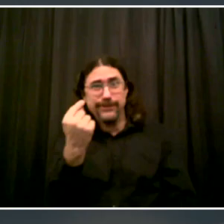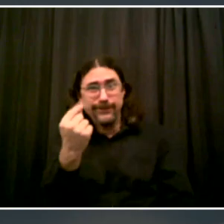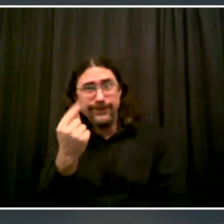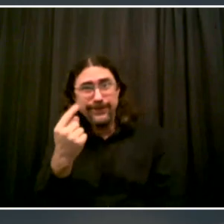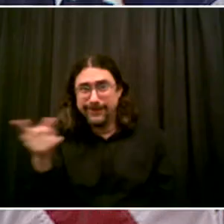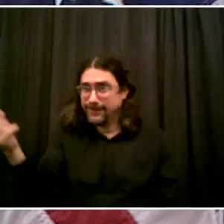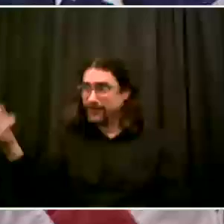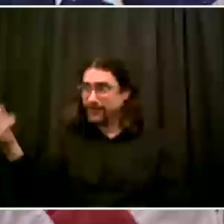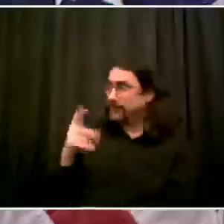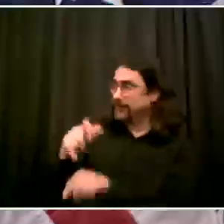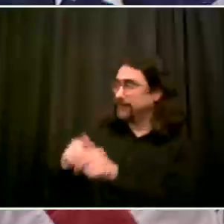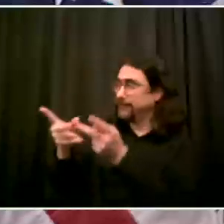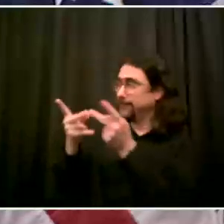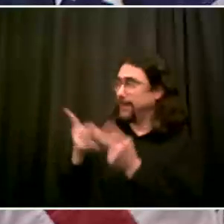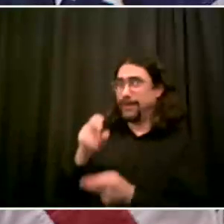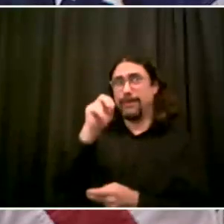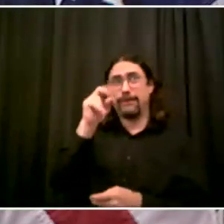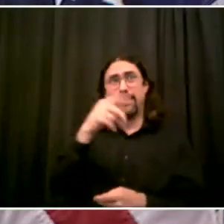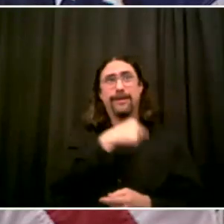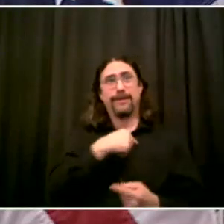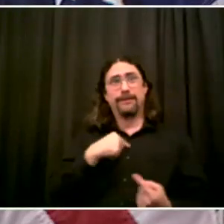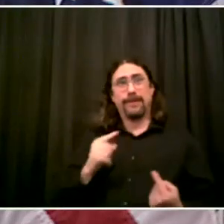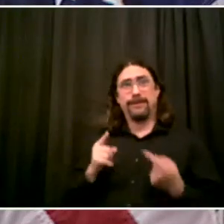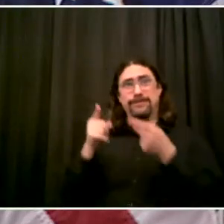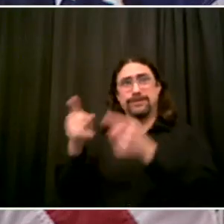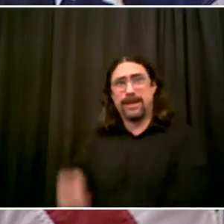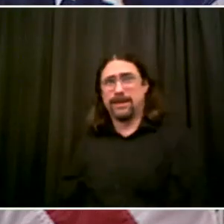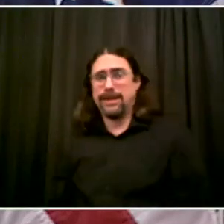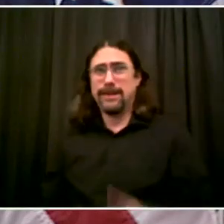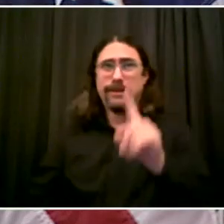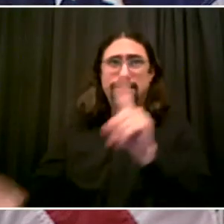Thank you. Next, we have Henry from Bloomberg.